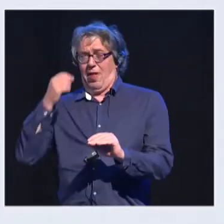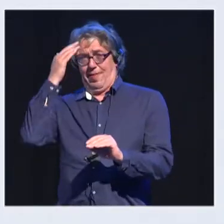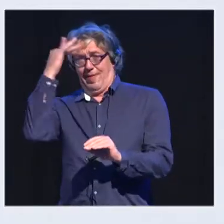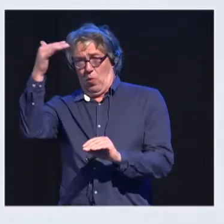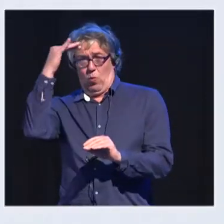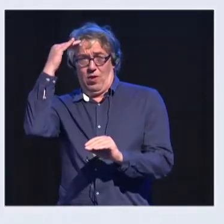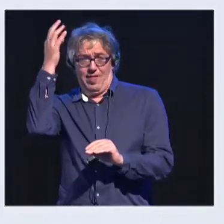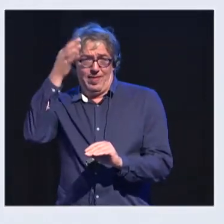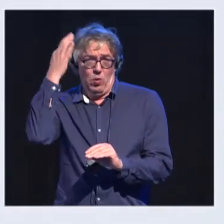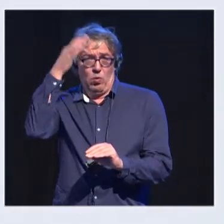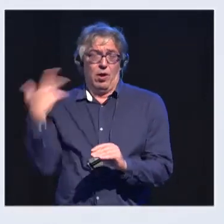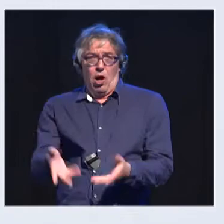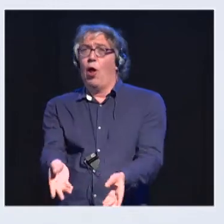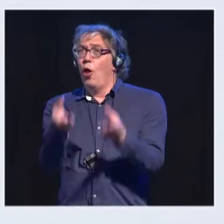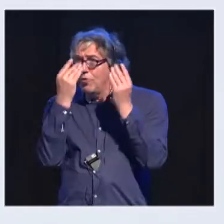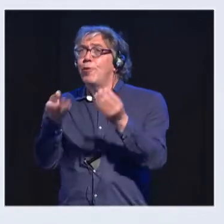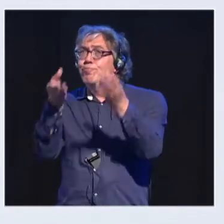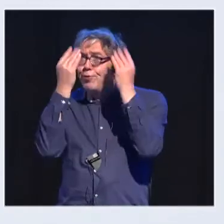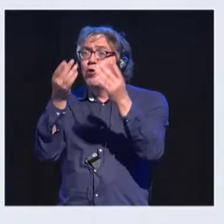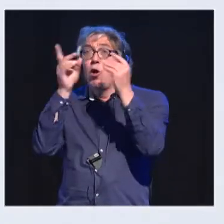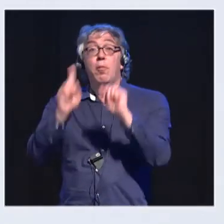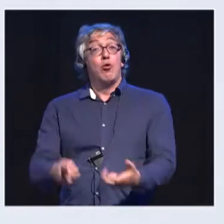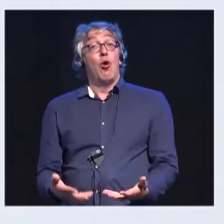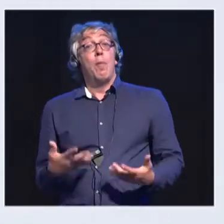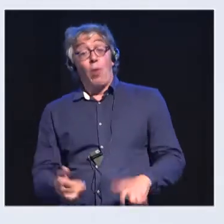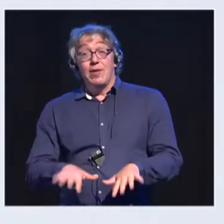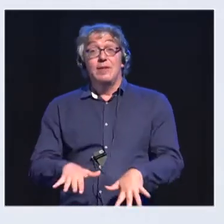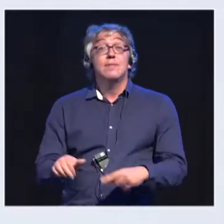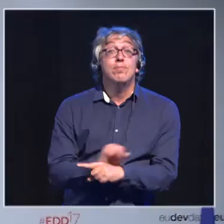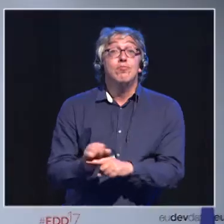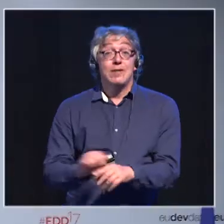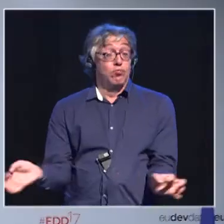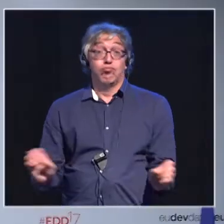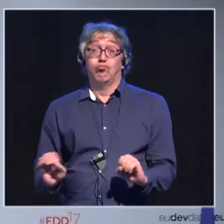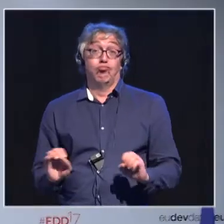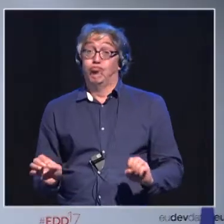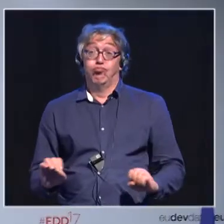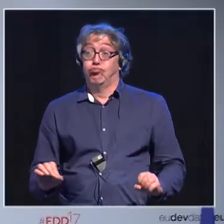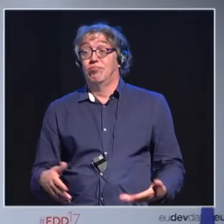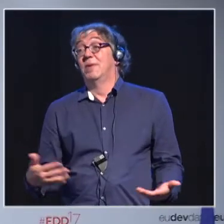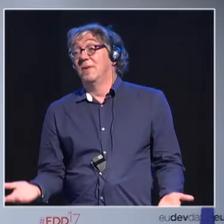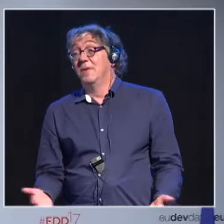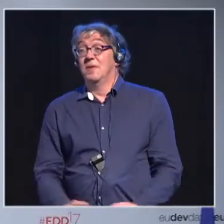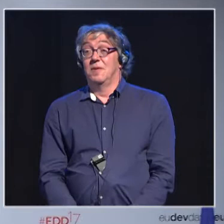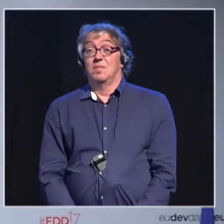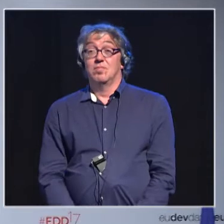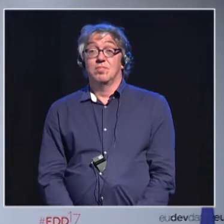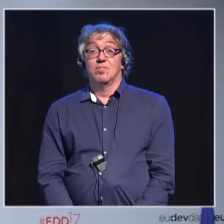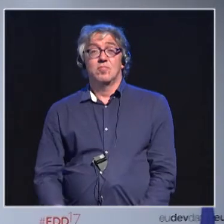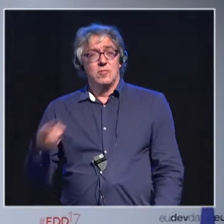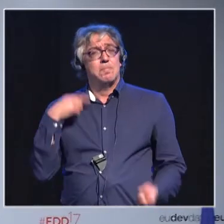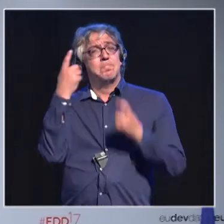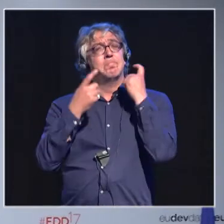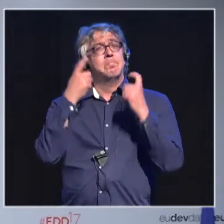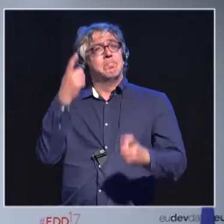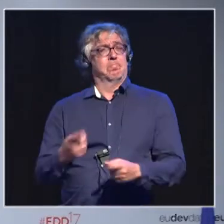science, you hear about these things, but you don't practicalize it hands-on. I thought about this and decided, why